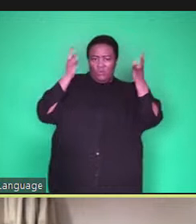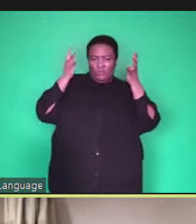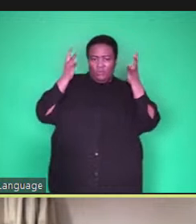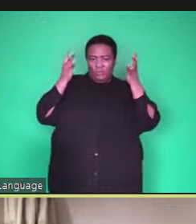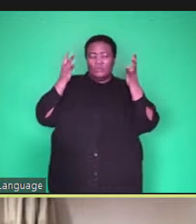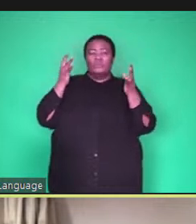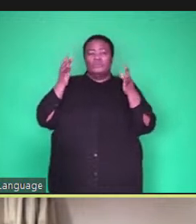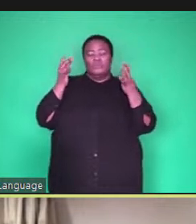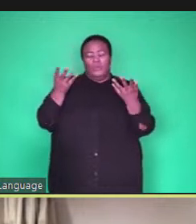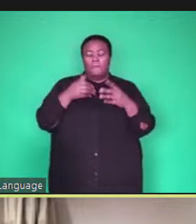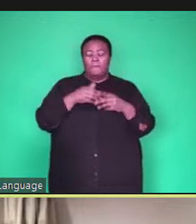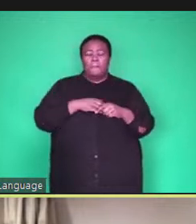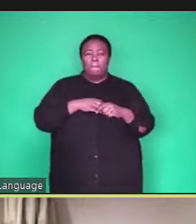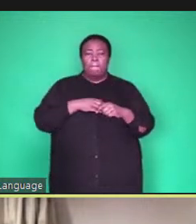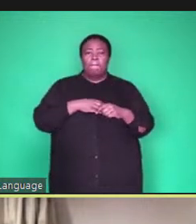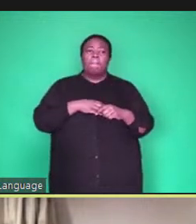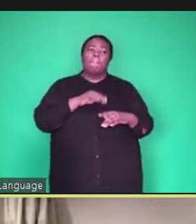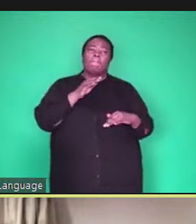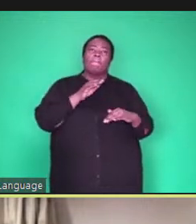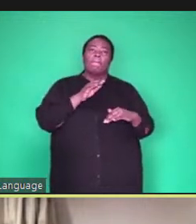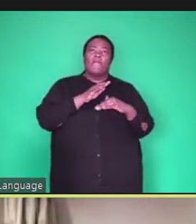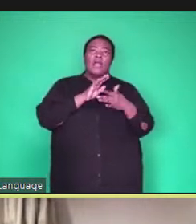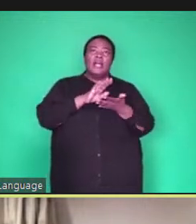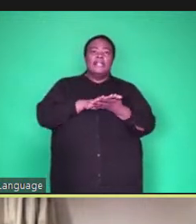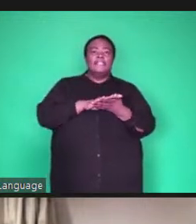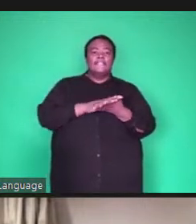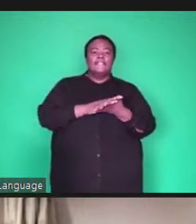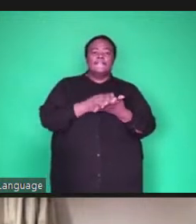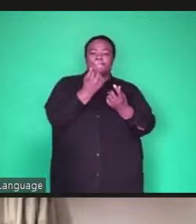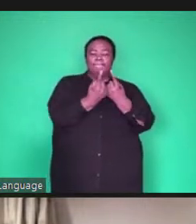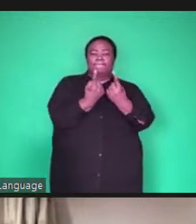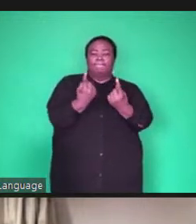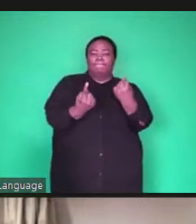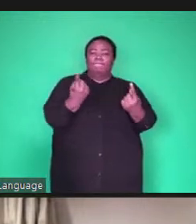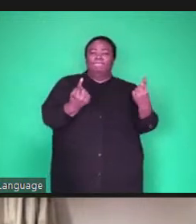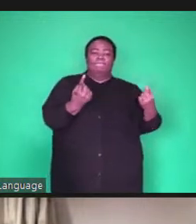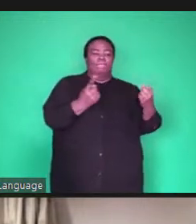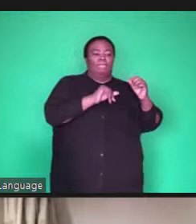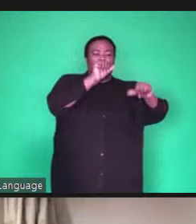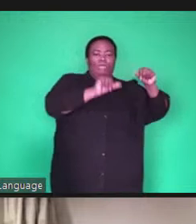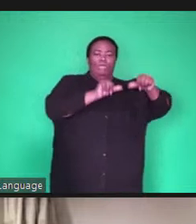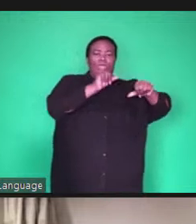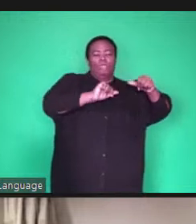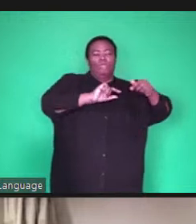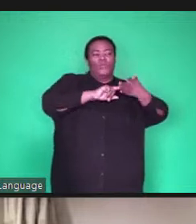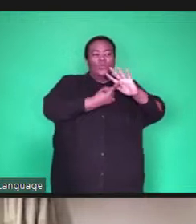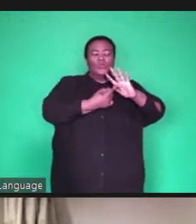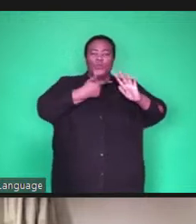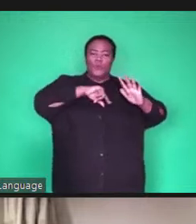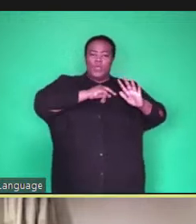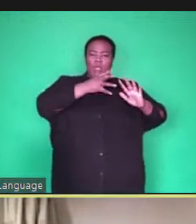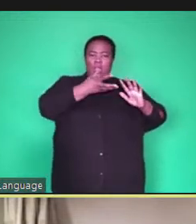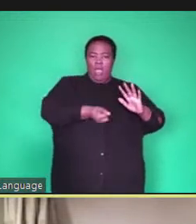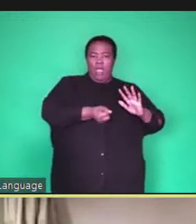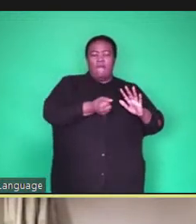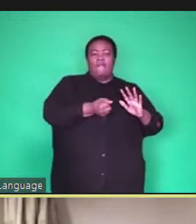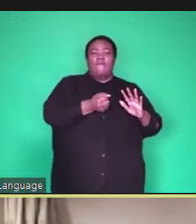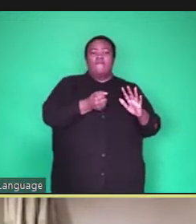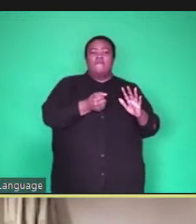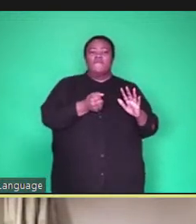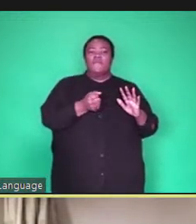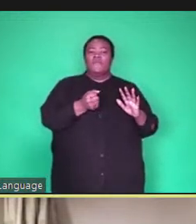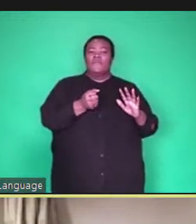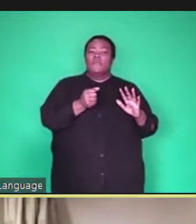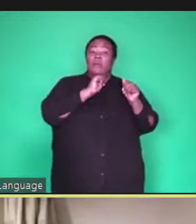countries. And individual assessments have shown that we actually have one of the most elaborate climate governance systems of